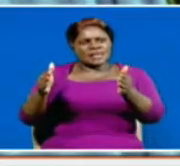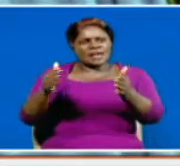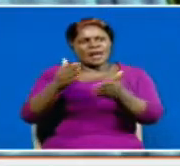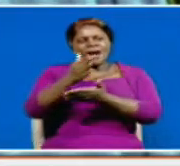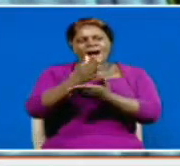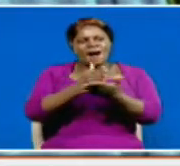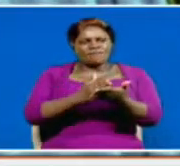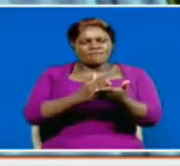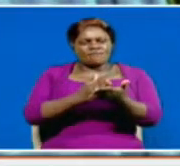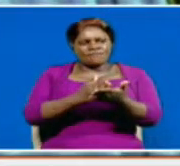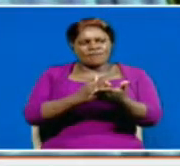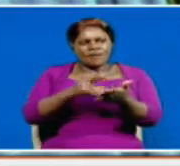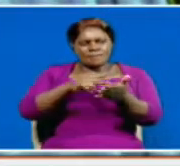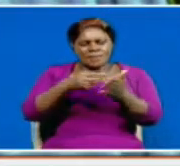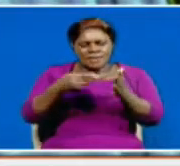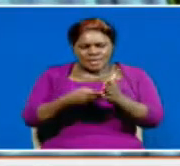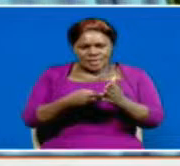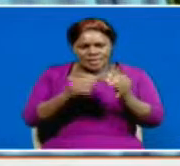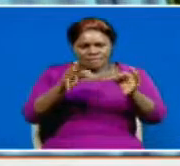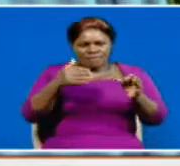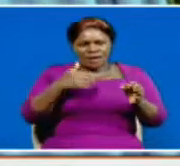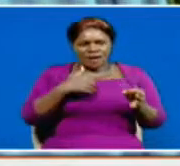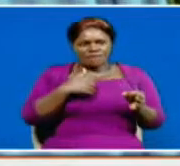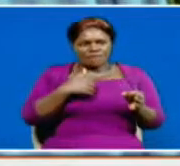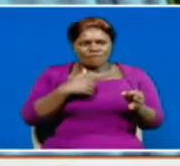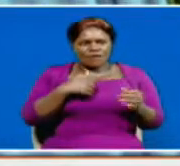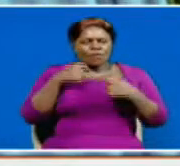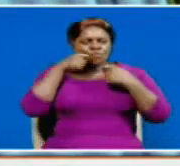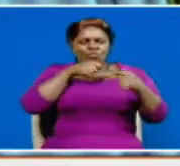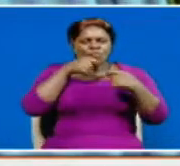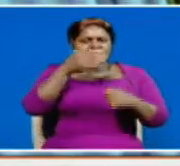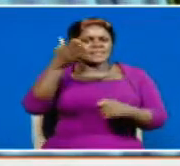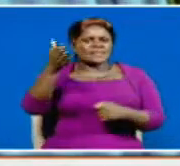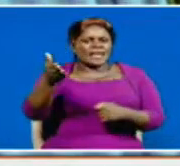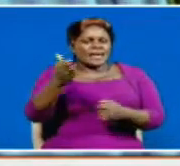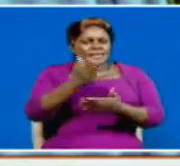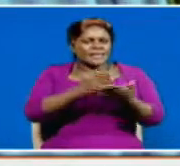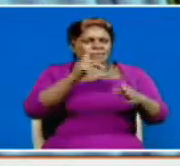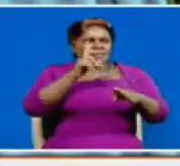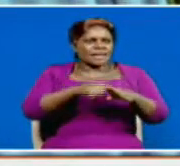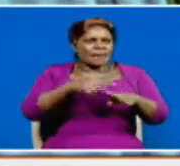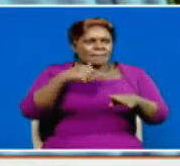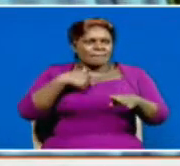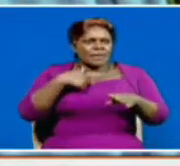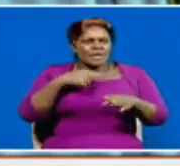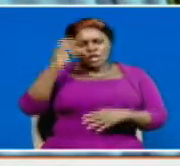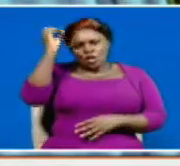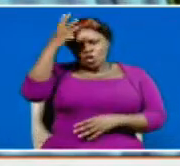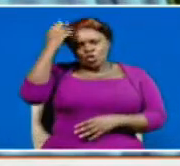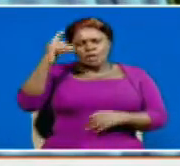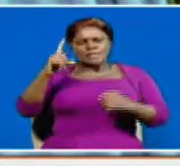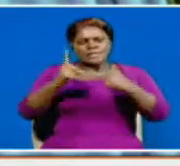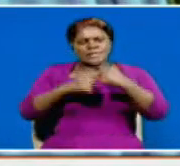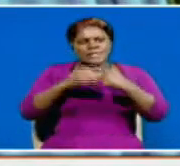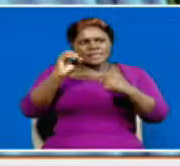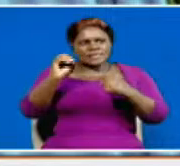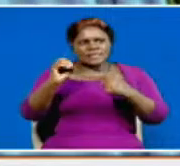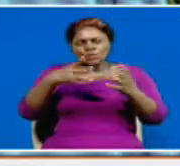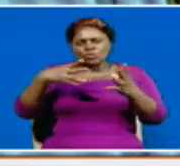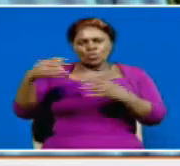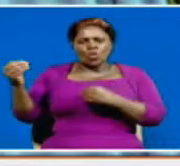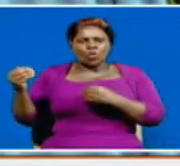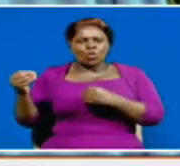half an acre, meaning that if I am milling at Mumias, sometimes I have to take a tractor 60 kilometers to